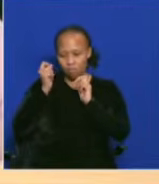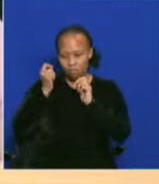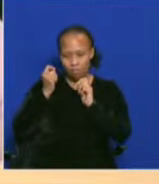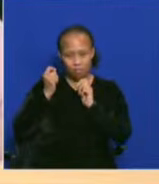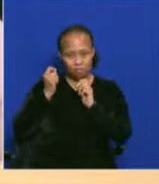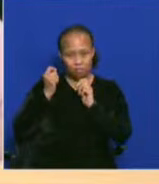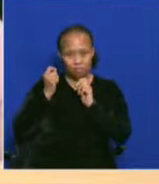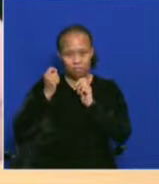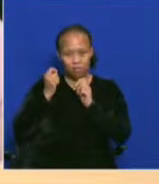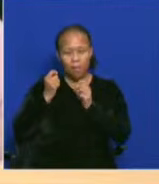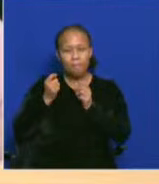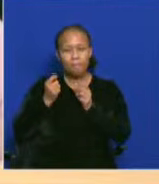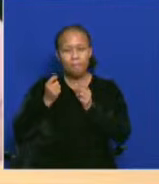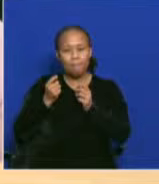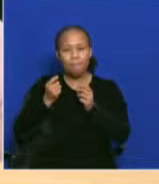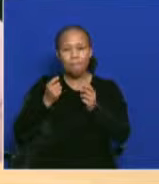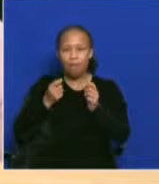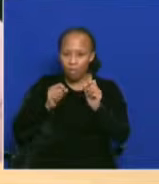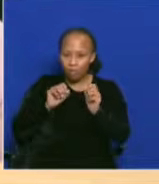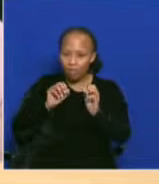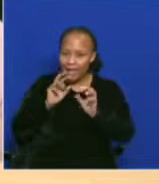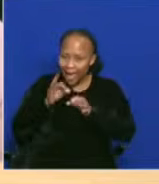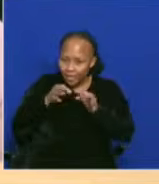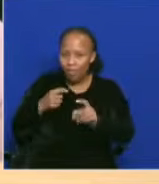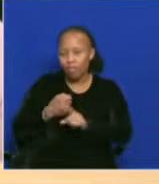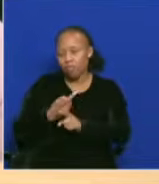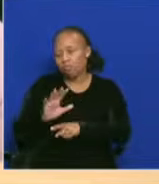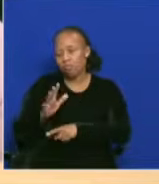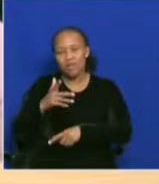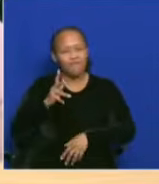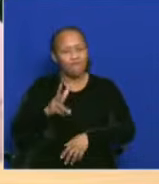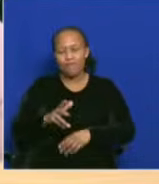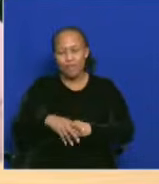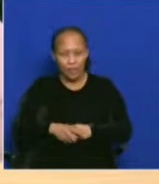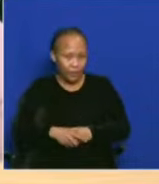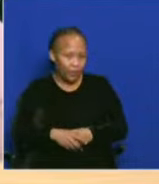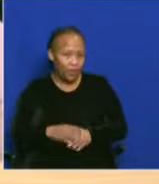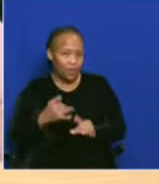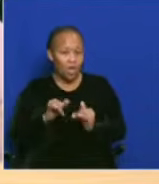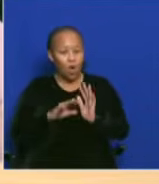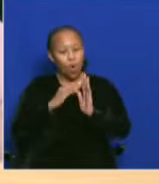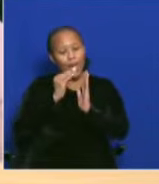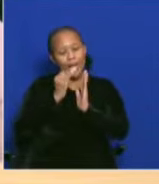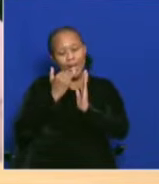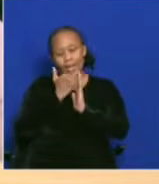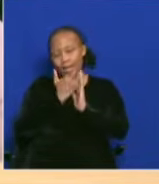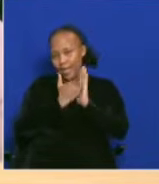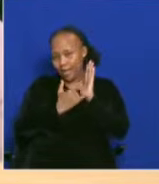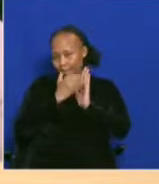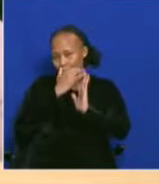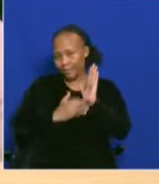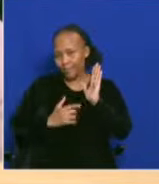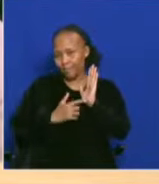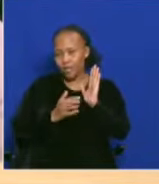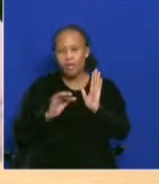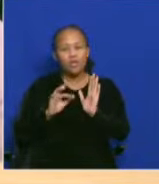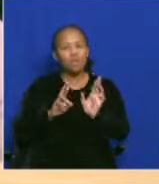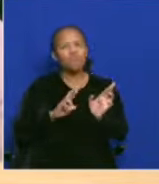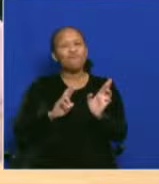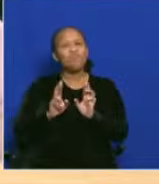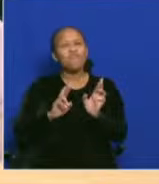what I have in my mind is that list could be a reference to the names of people for the water